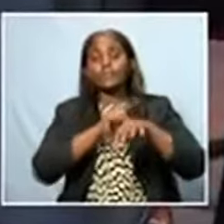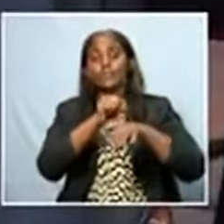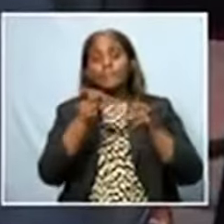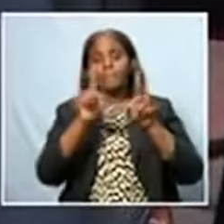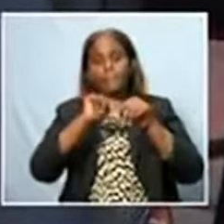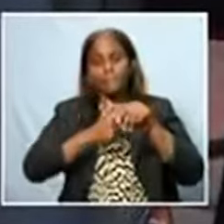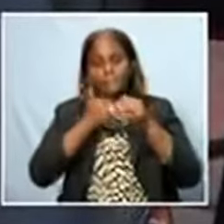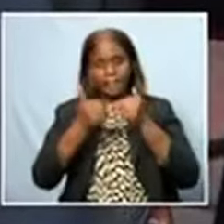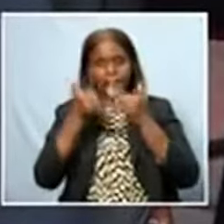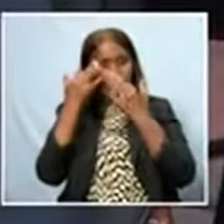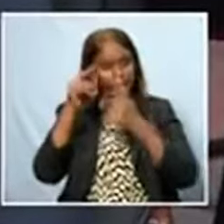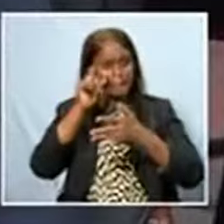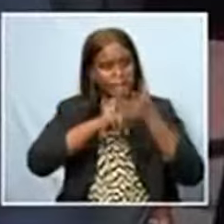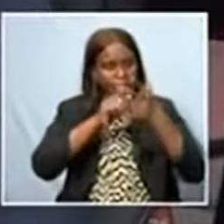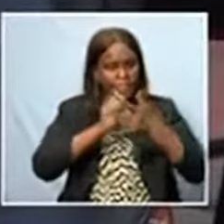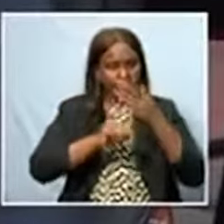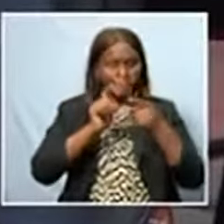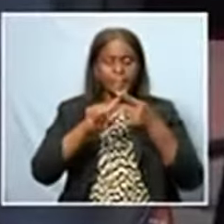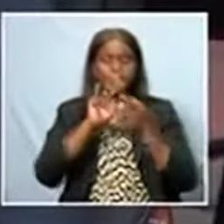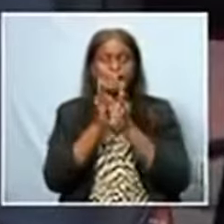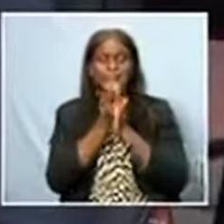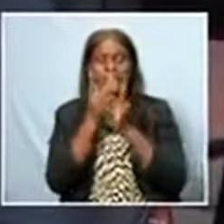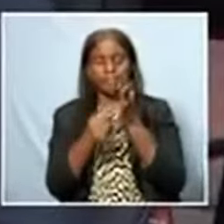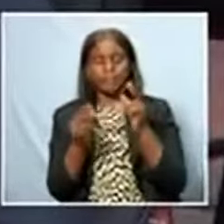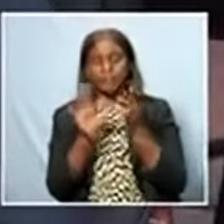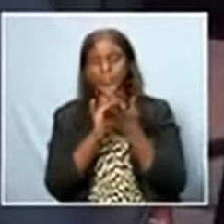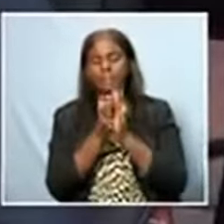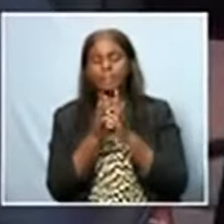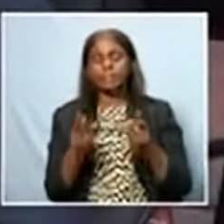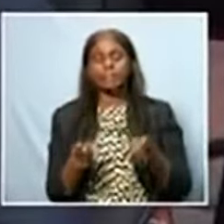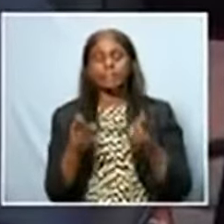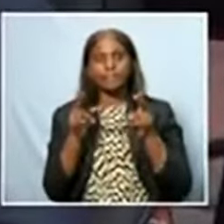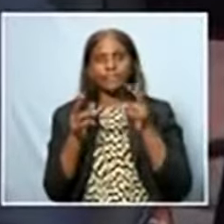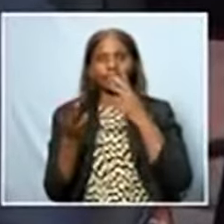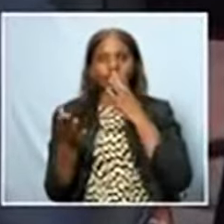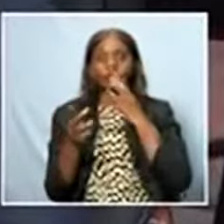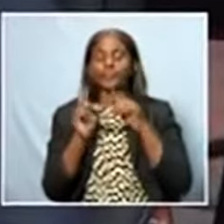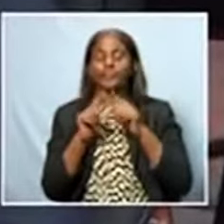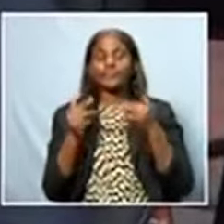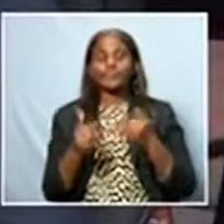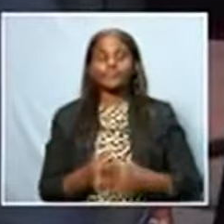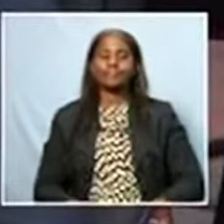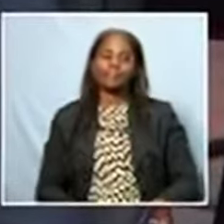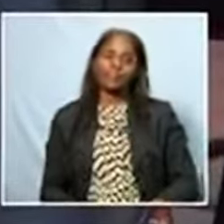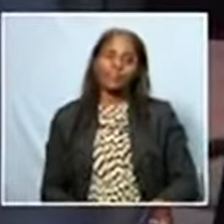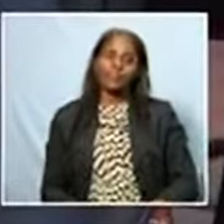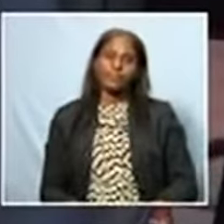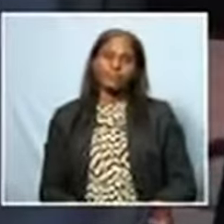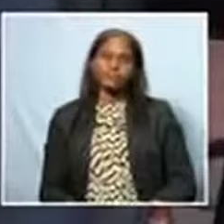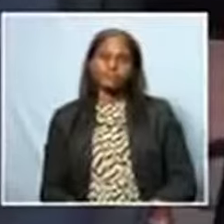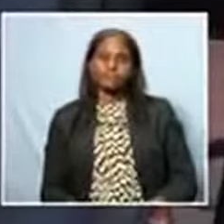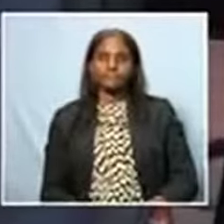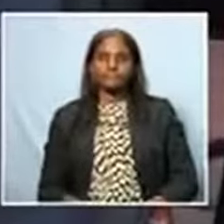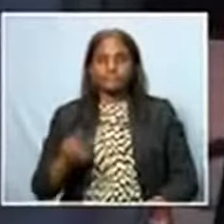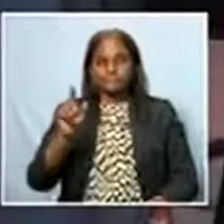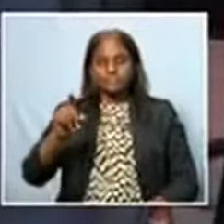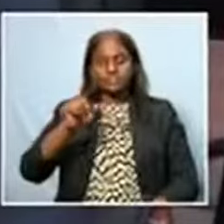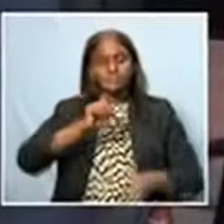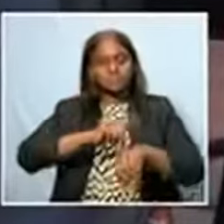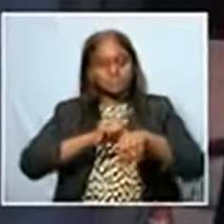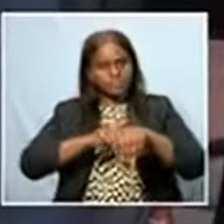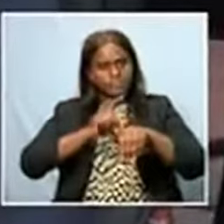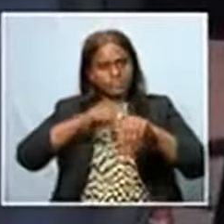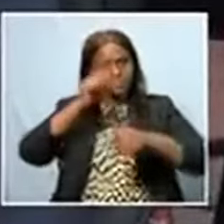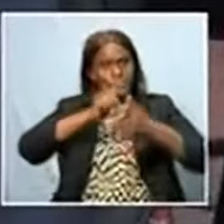when we expect the tax to be a bit high. However, that period, the